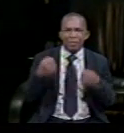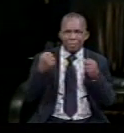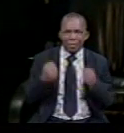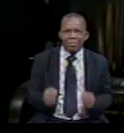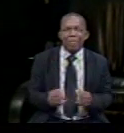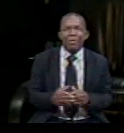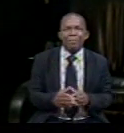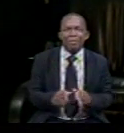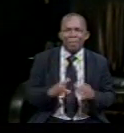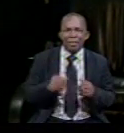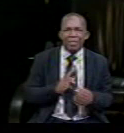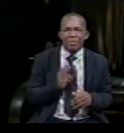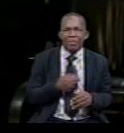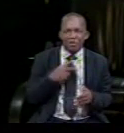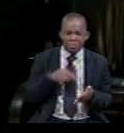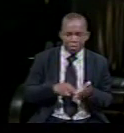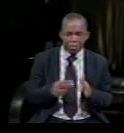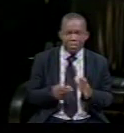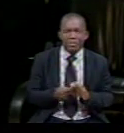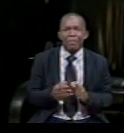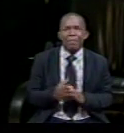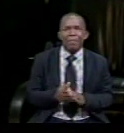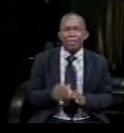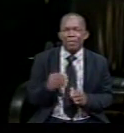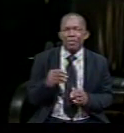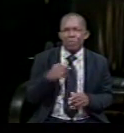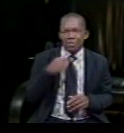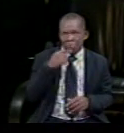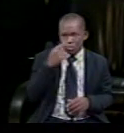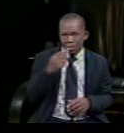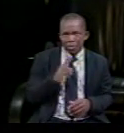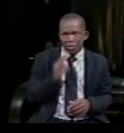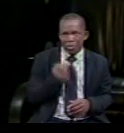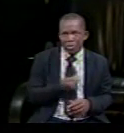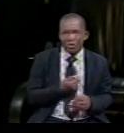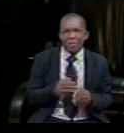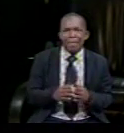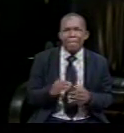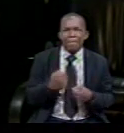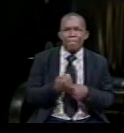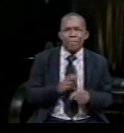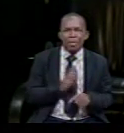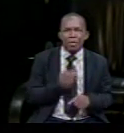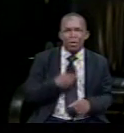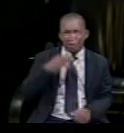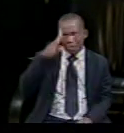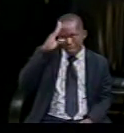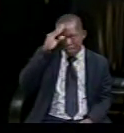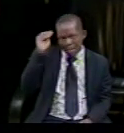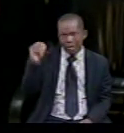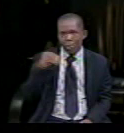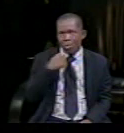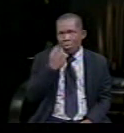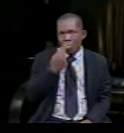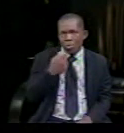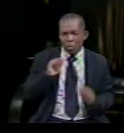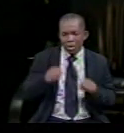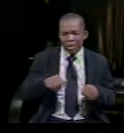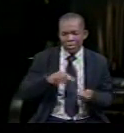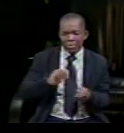burning desire. Speak to us. Turn us around. Make us men who can turn the environment around for